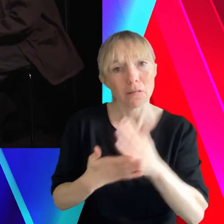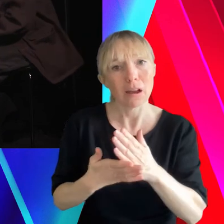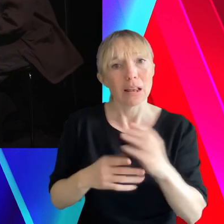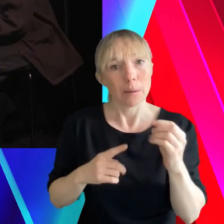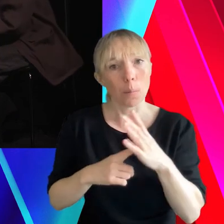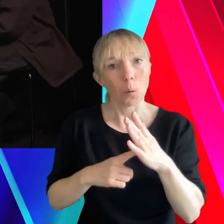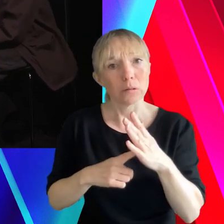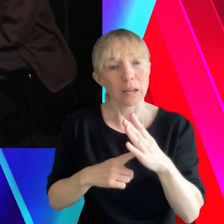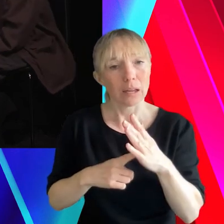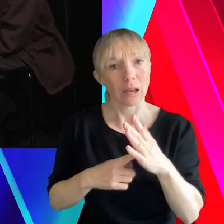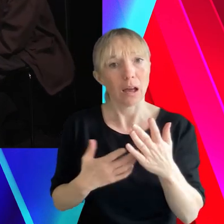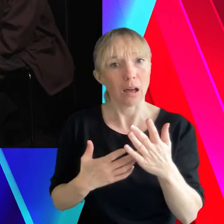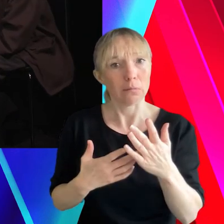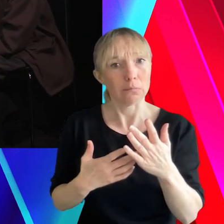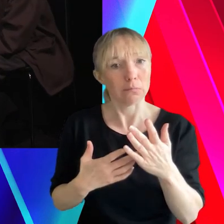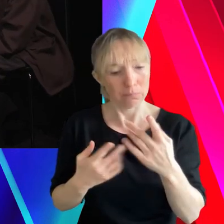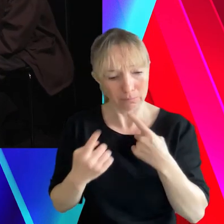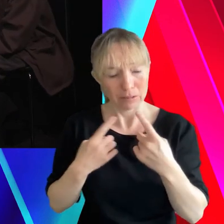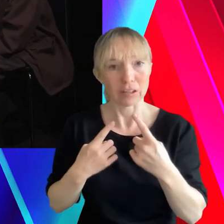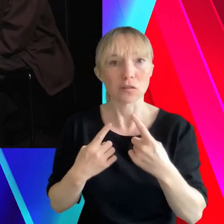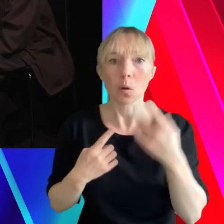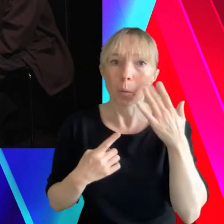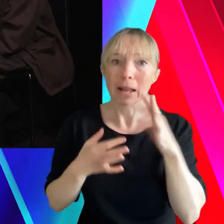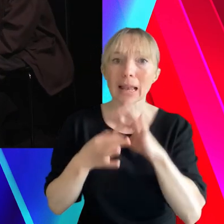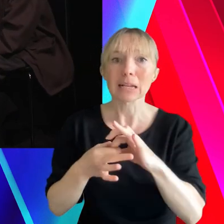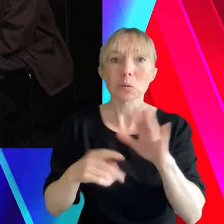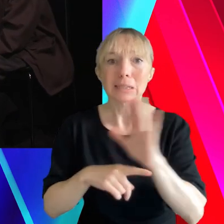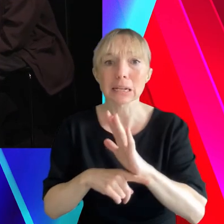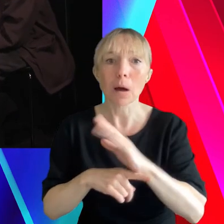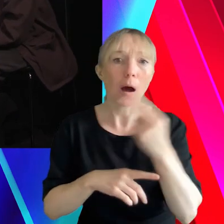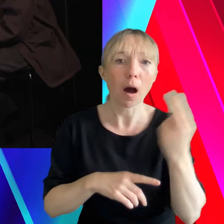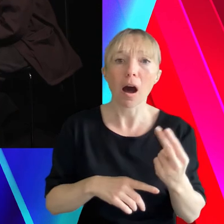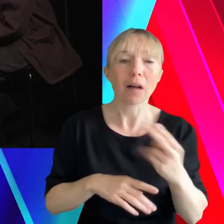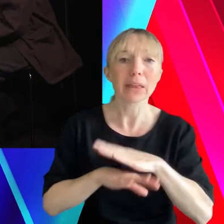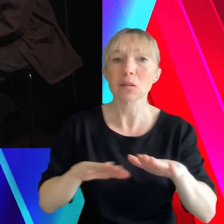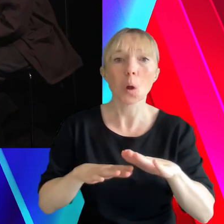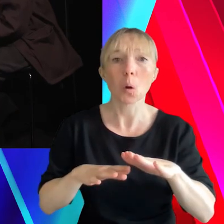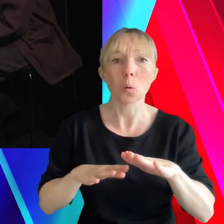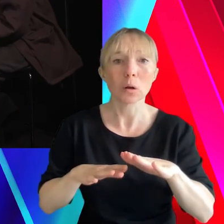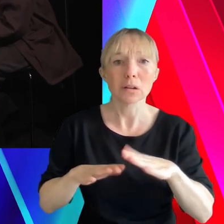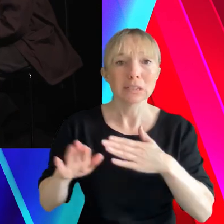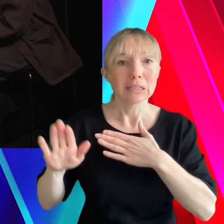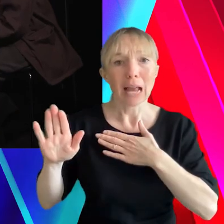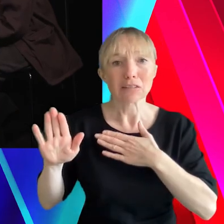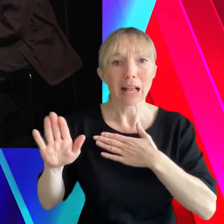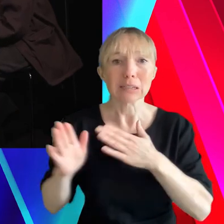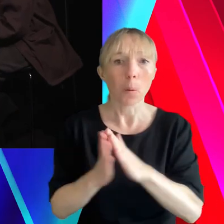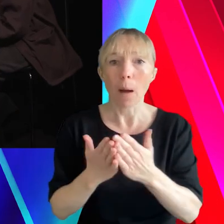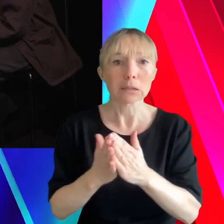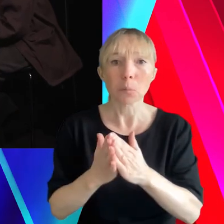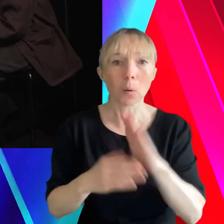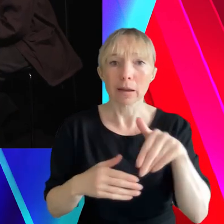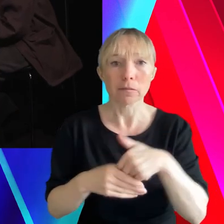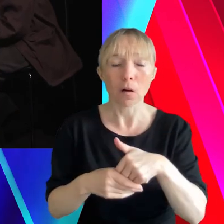Like, yeah. When it's about cinema, when it's about art, there is no nationality or no passport involved. Very, very